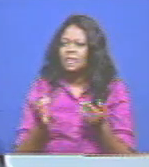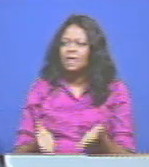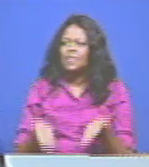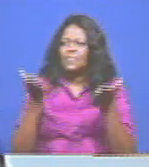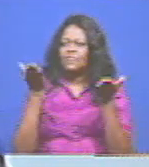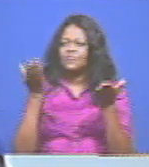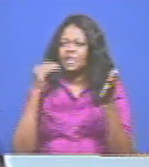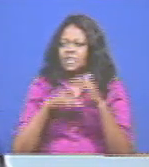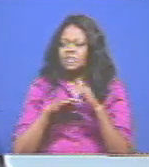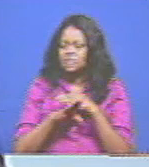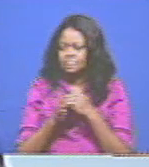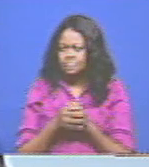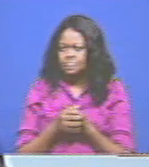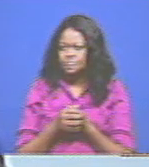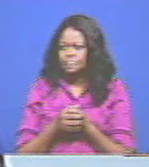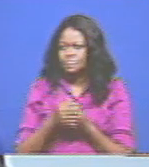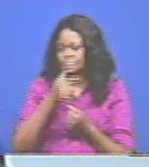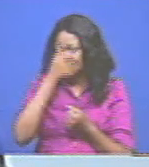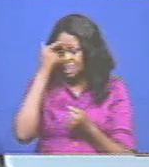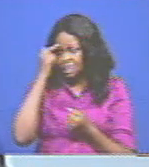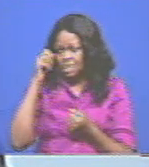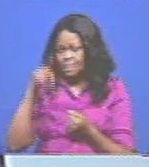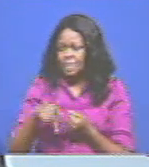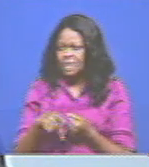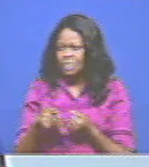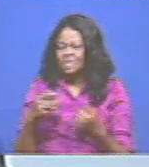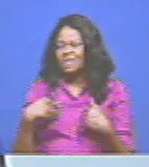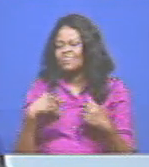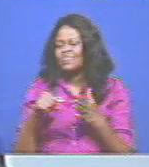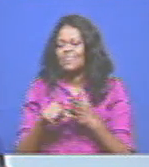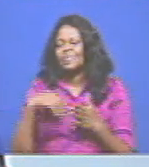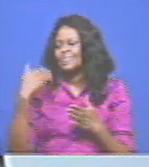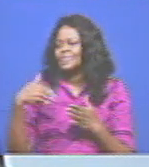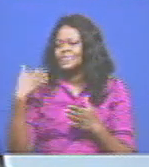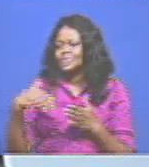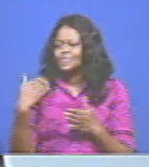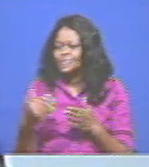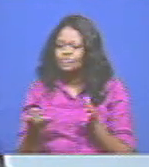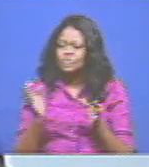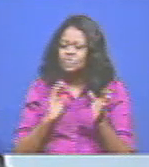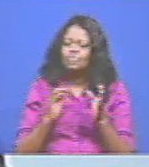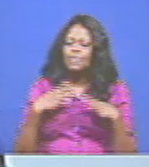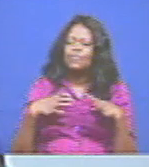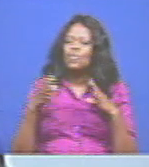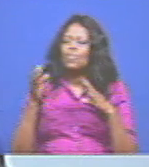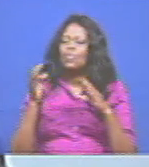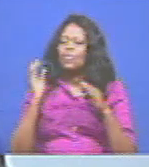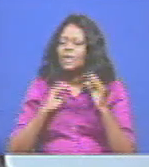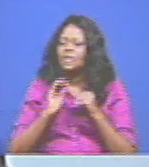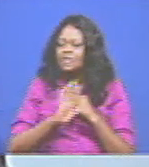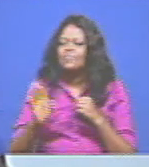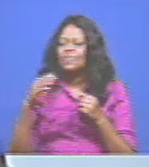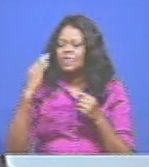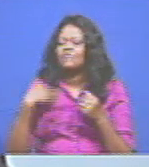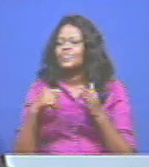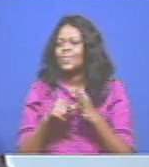of the accessibility. Mm-hmm. Yeah, because you know MPs will always have issues. Mm-hmm. The electorate are raising issues. Yes. So some of the issues